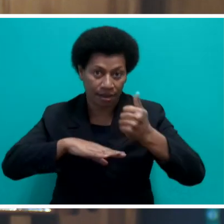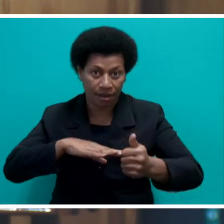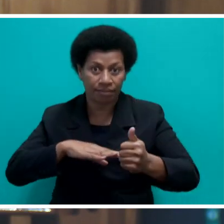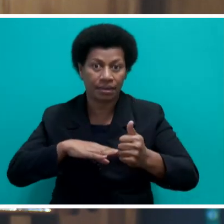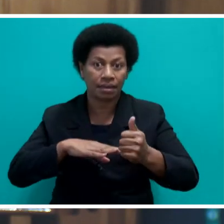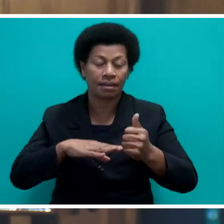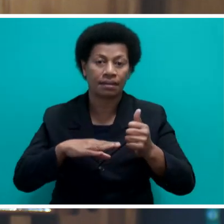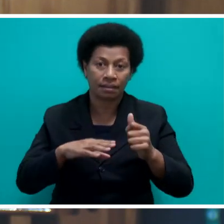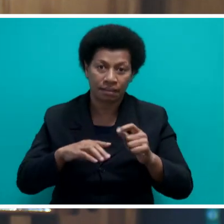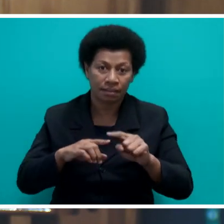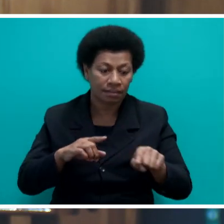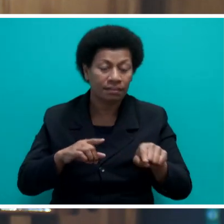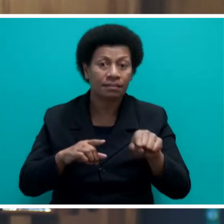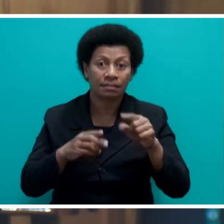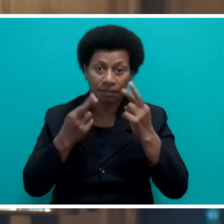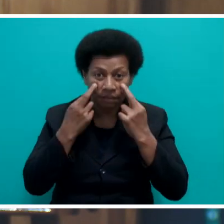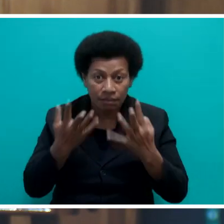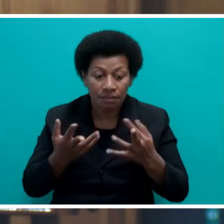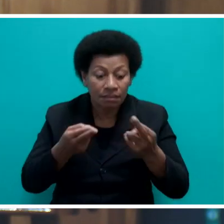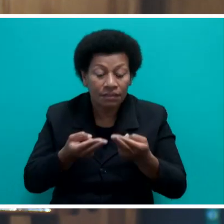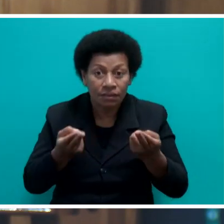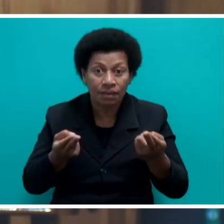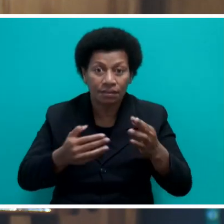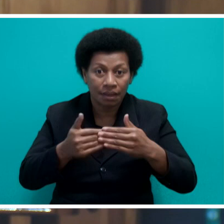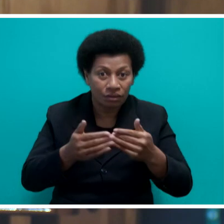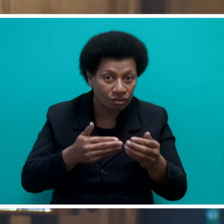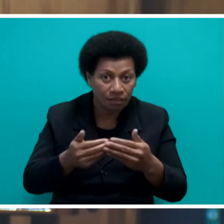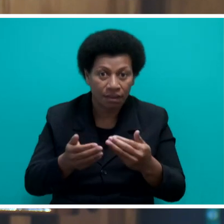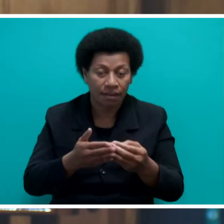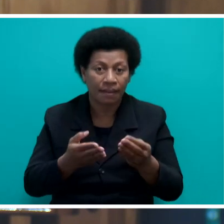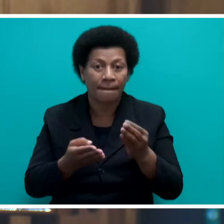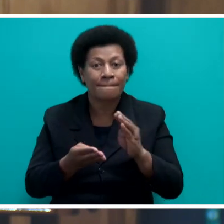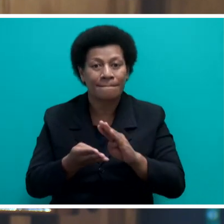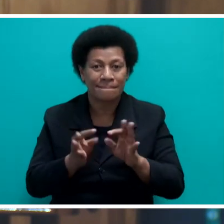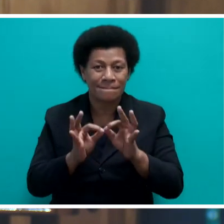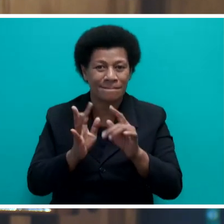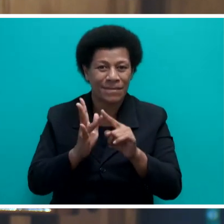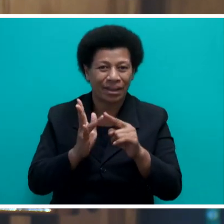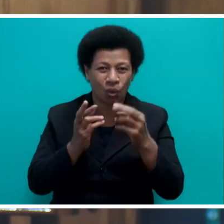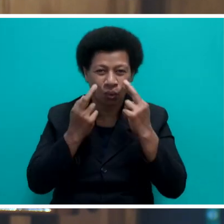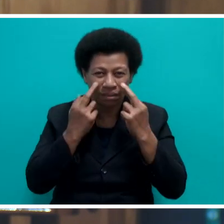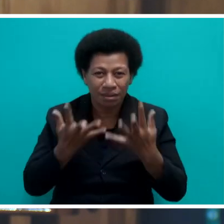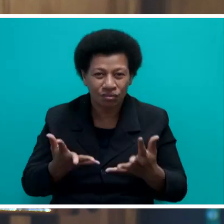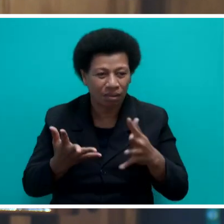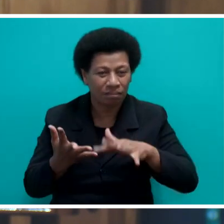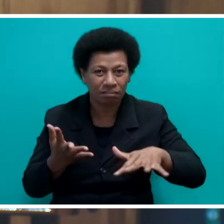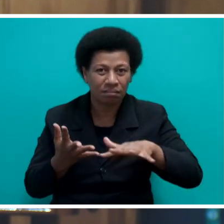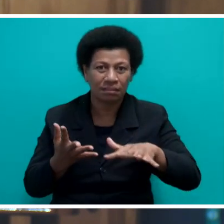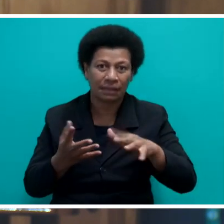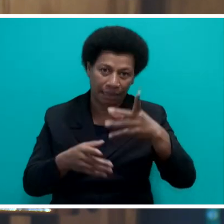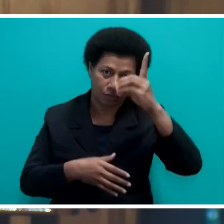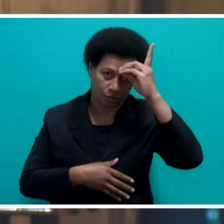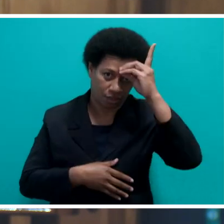productivity, natural resource management, biodiversity, and education. As it